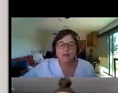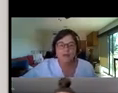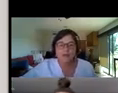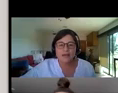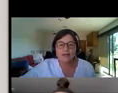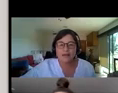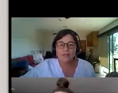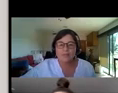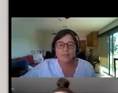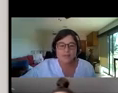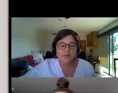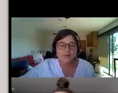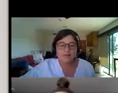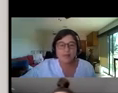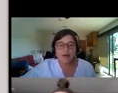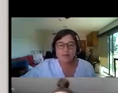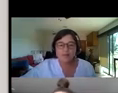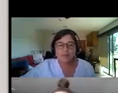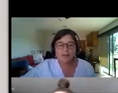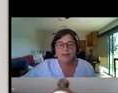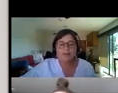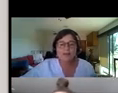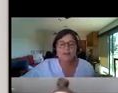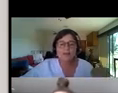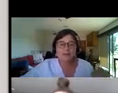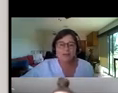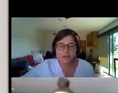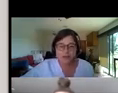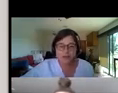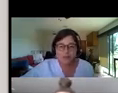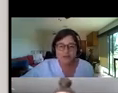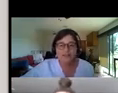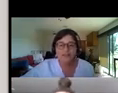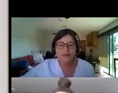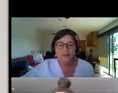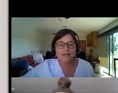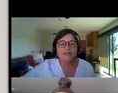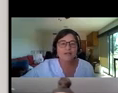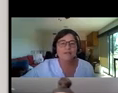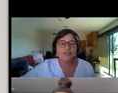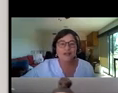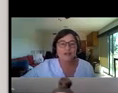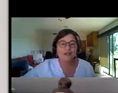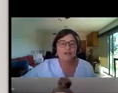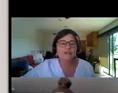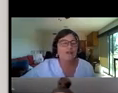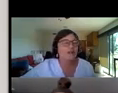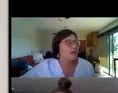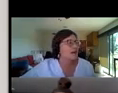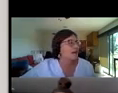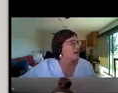I'm sure that Professora Gamboa will speak to the social movement later on of the Chicano